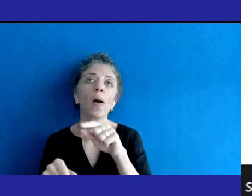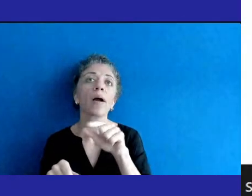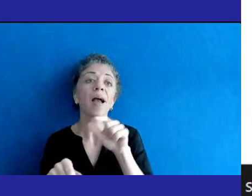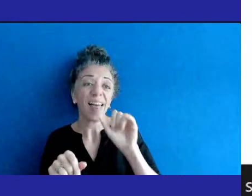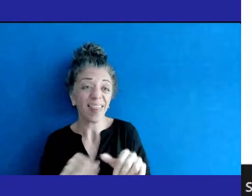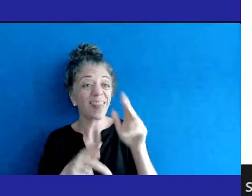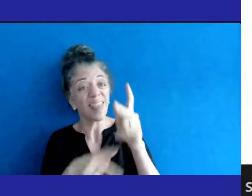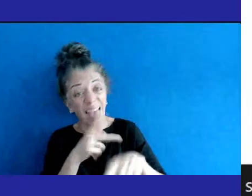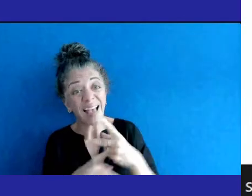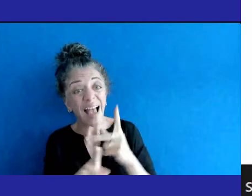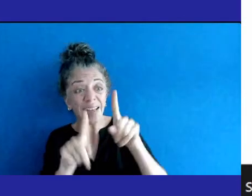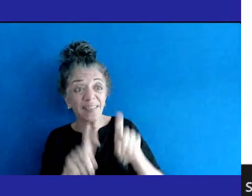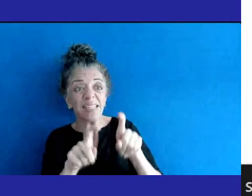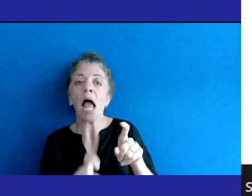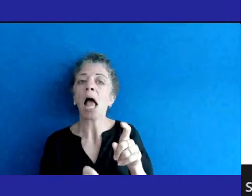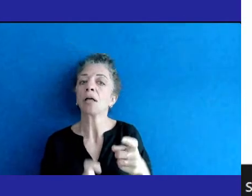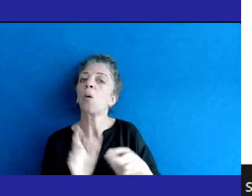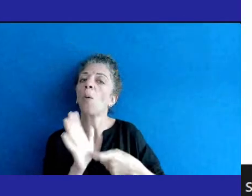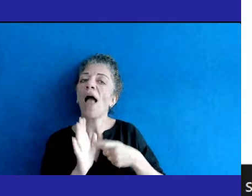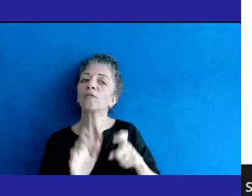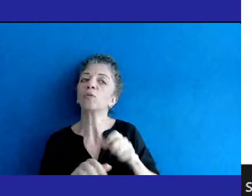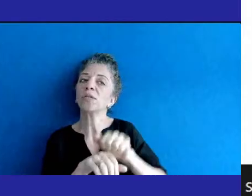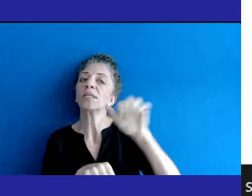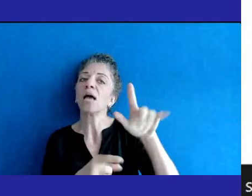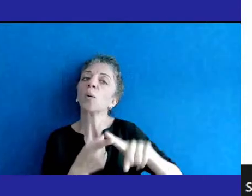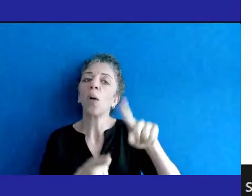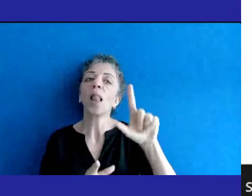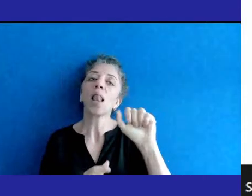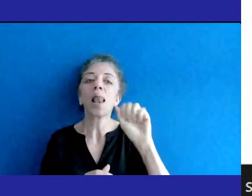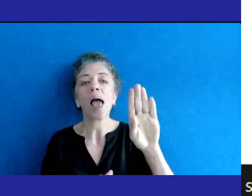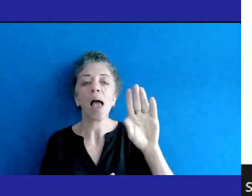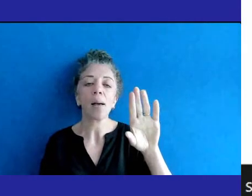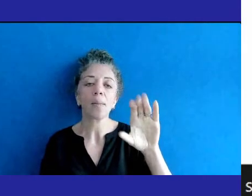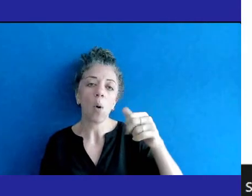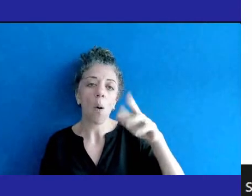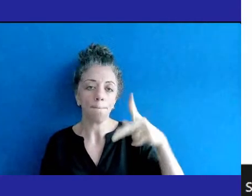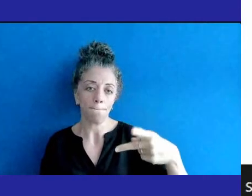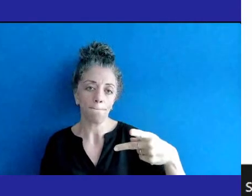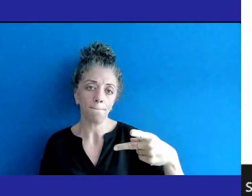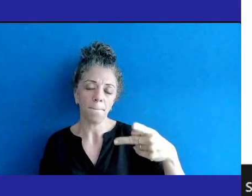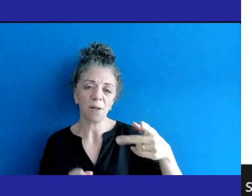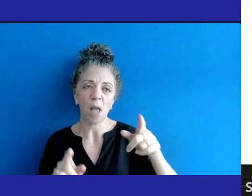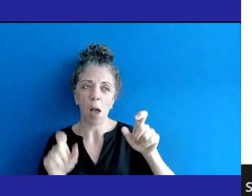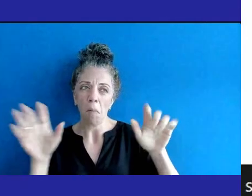Depending on pricing, right, and proximity too. So